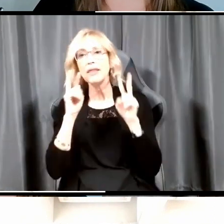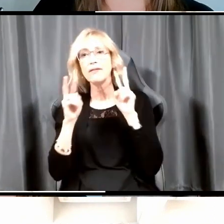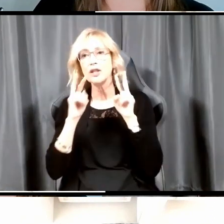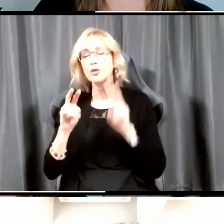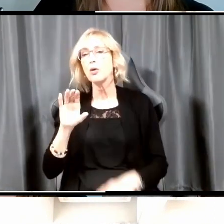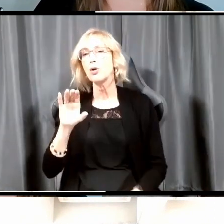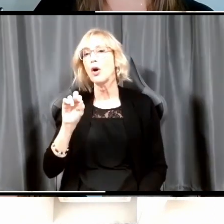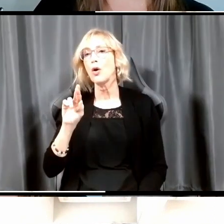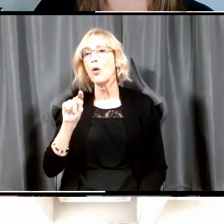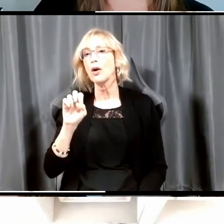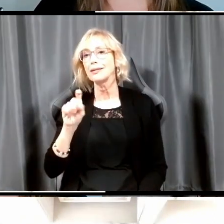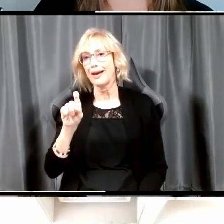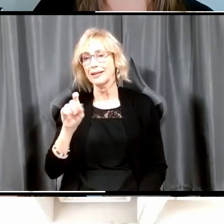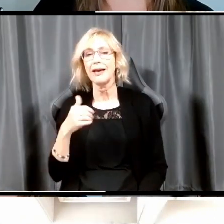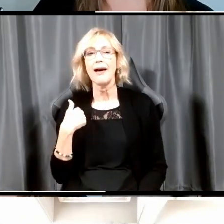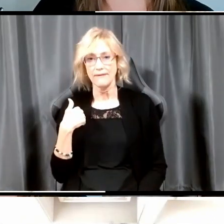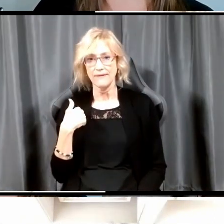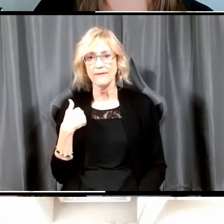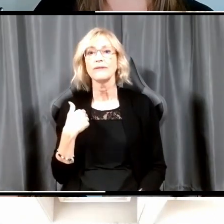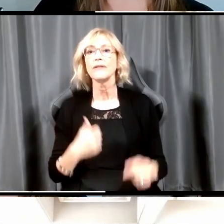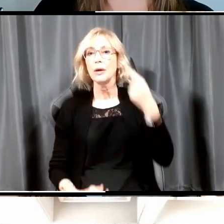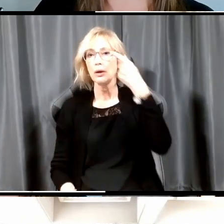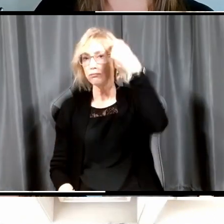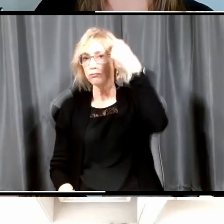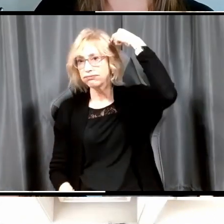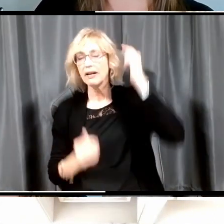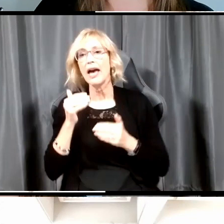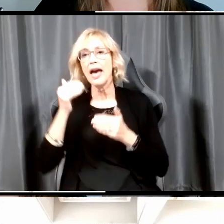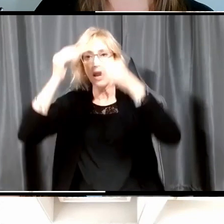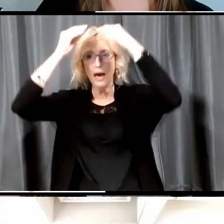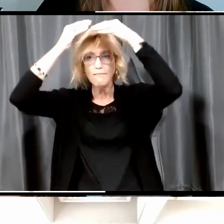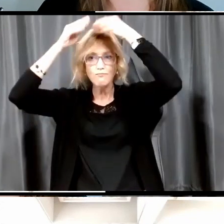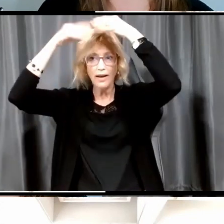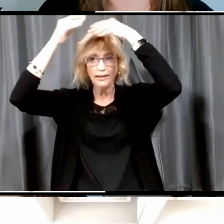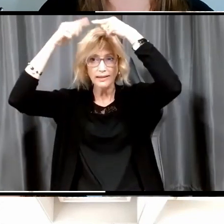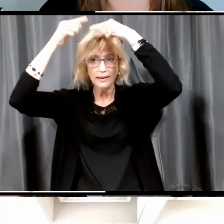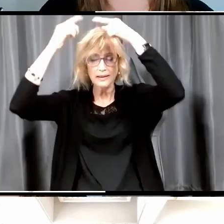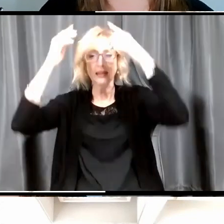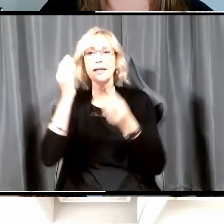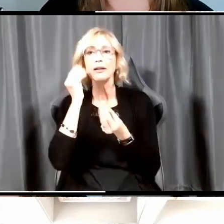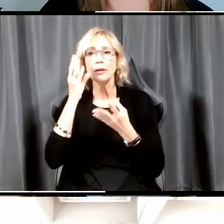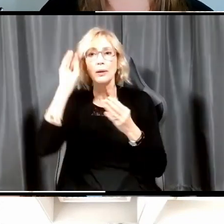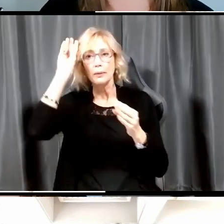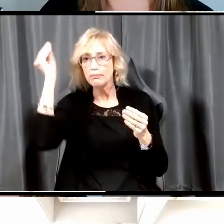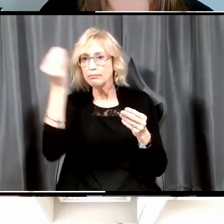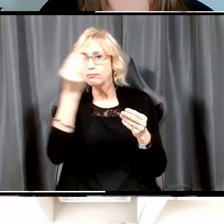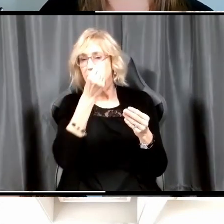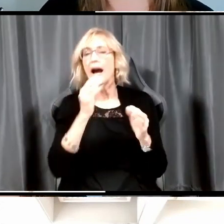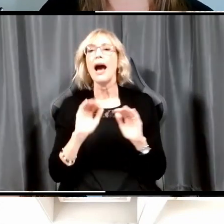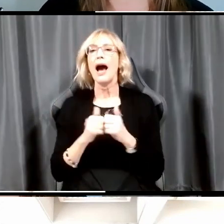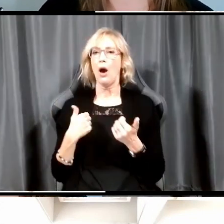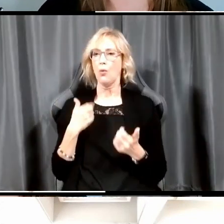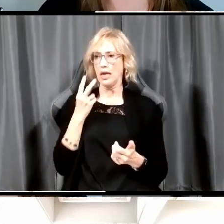is. And that's where it processes the information, gives it back to our retinas, and then it's how we see